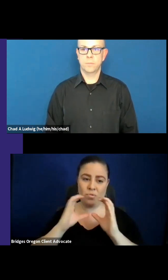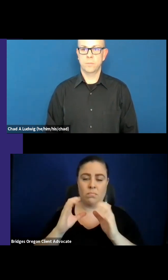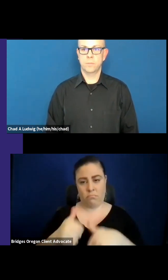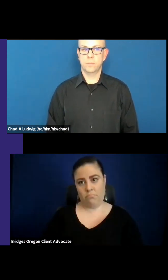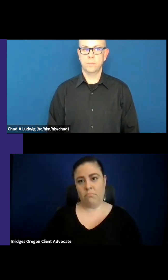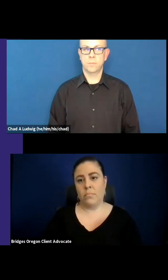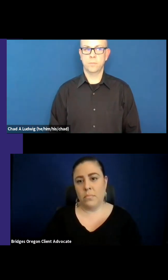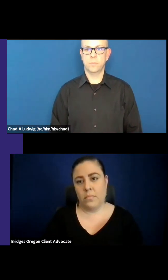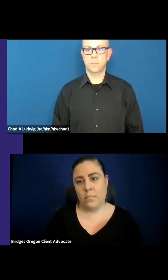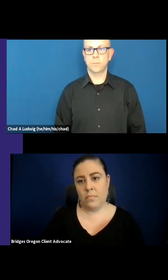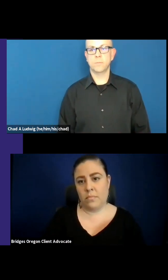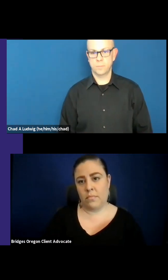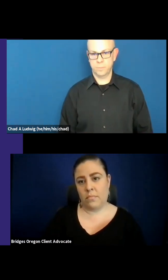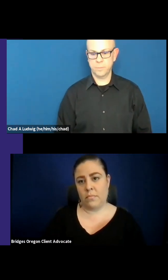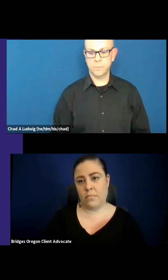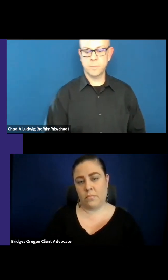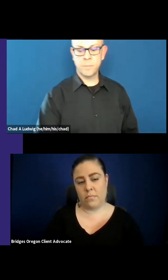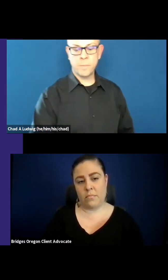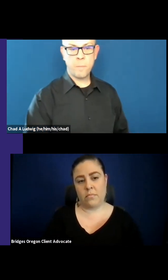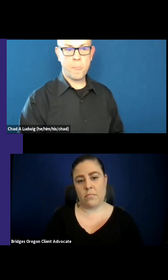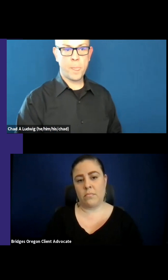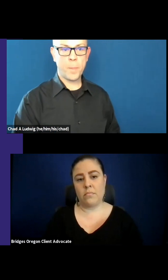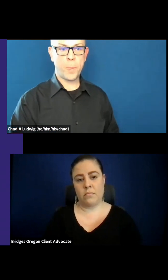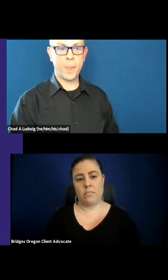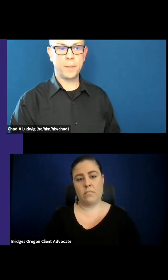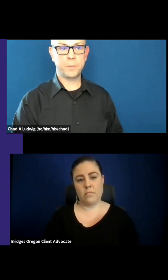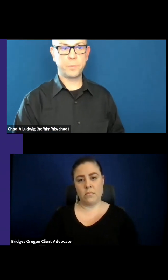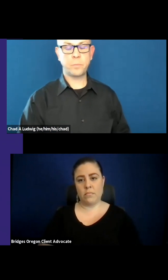advocacy, education, and communication.